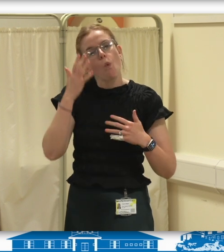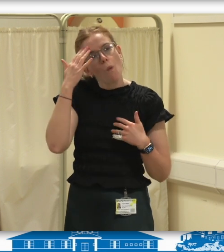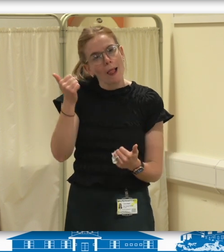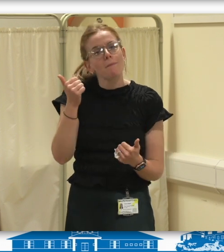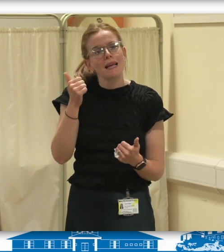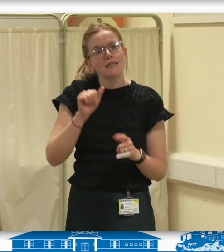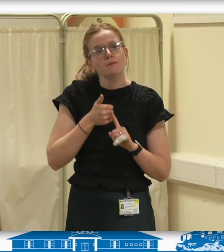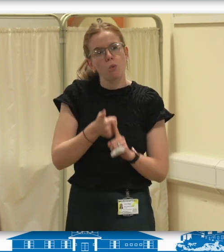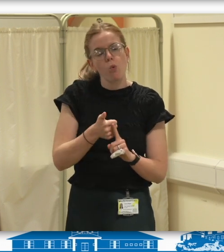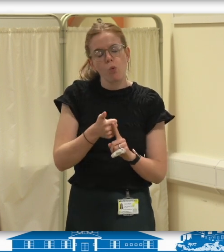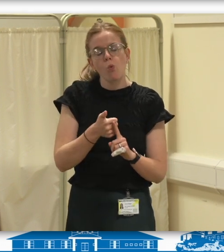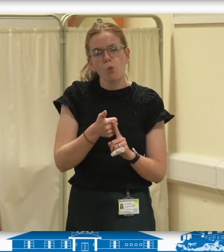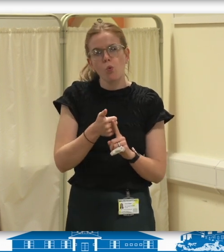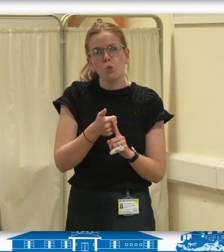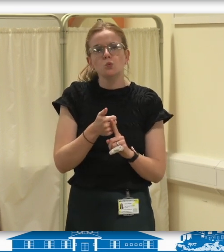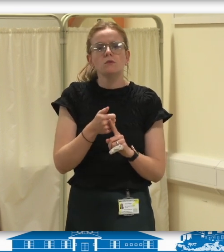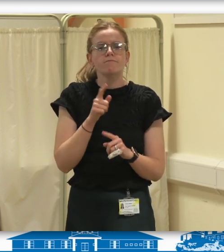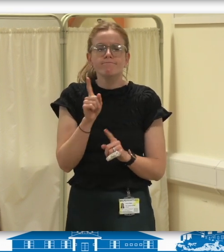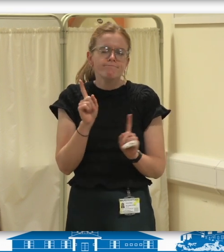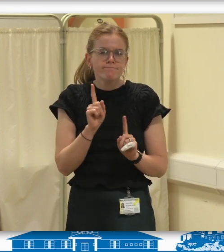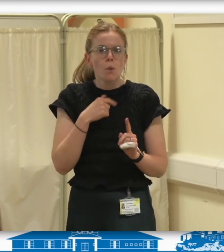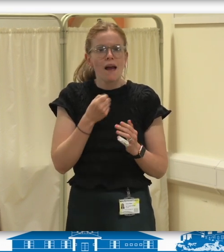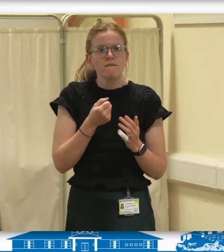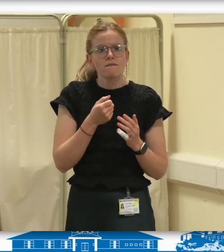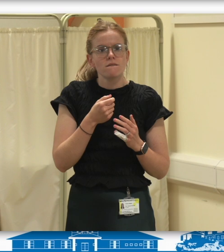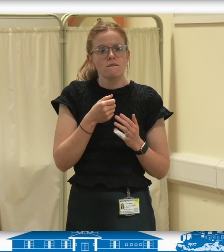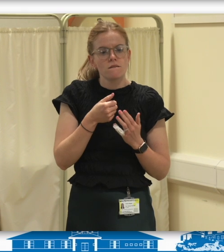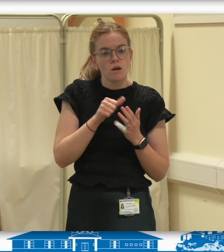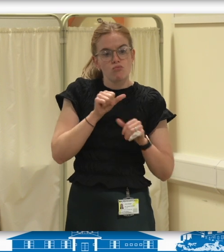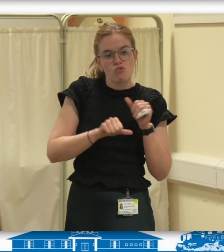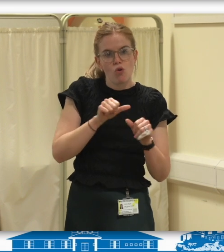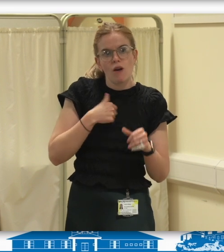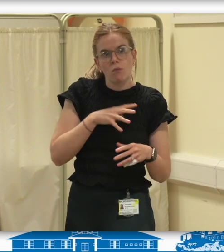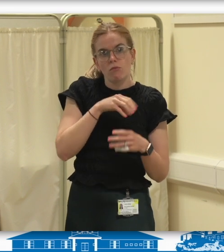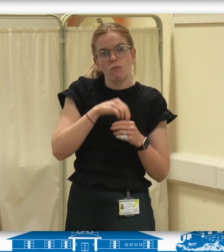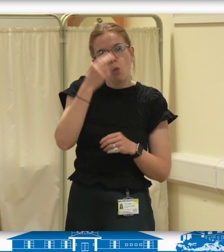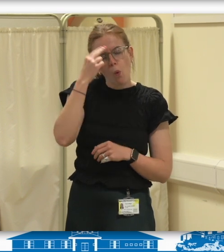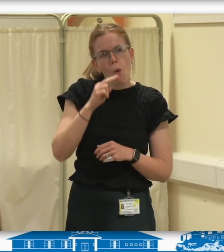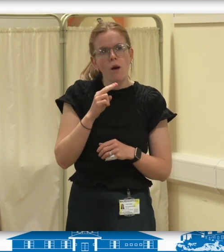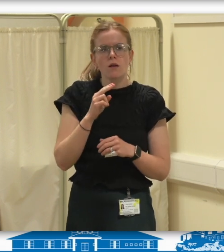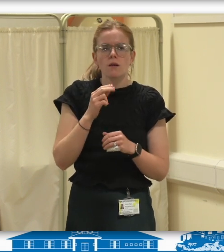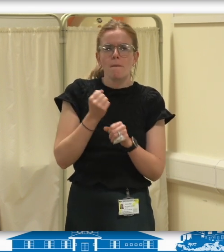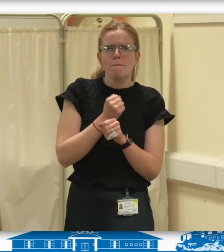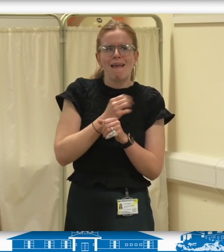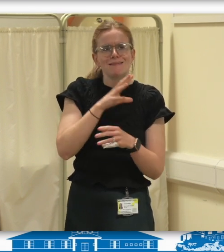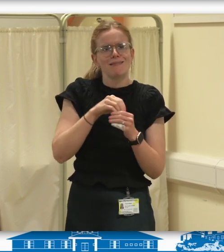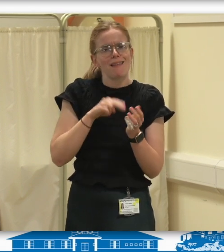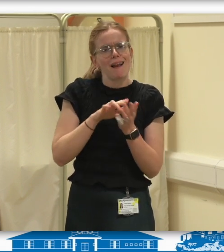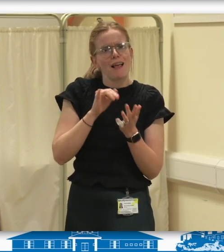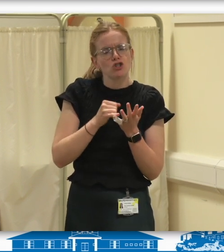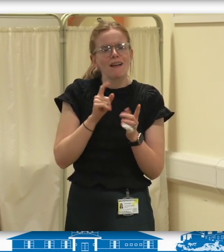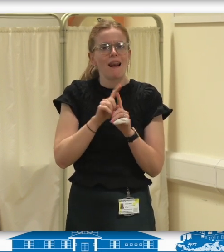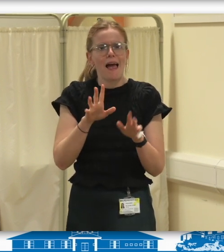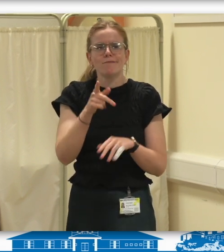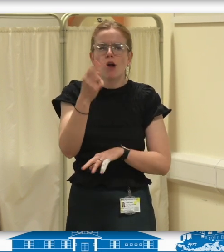staff, including a programme we call Made in the NHS, which is things like art classes,